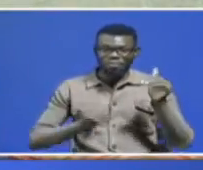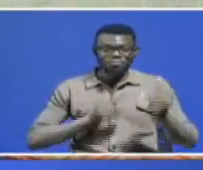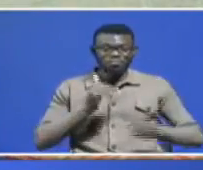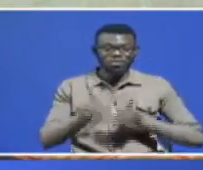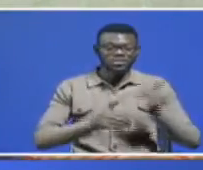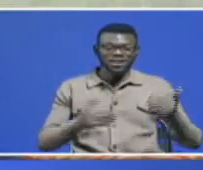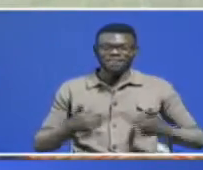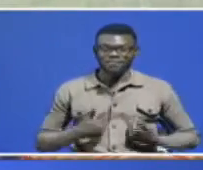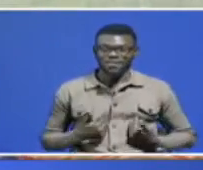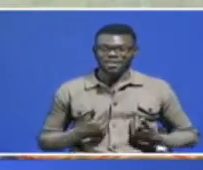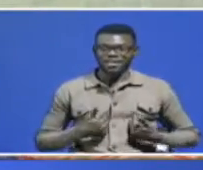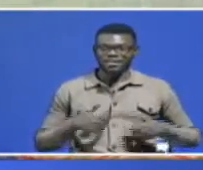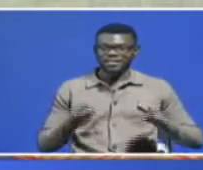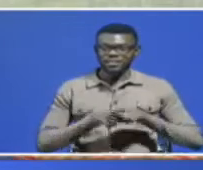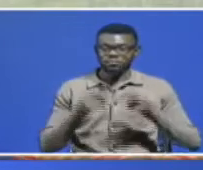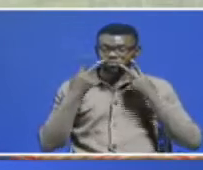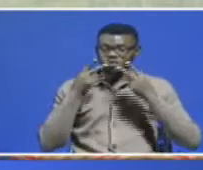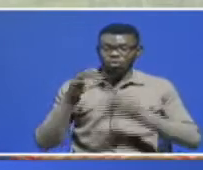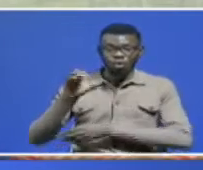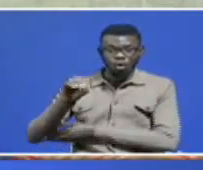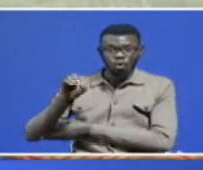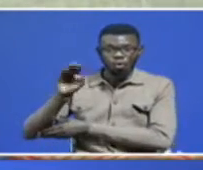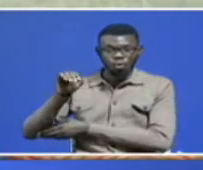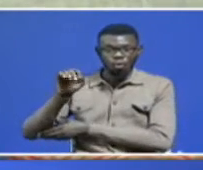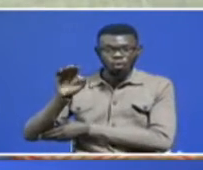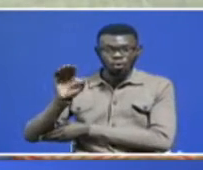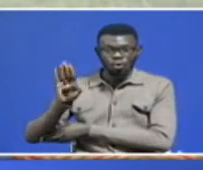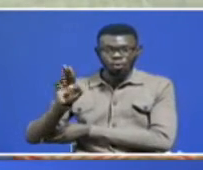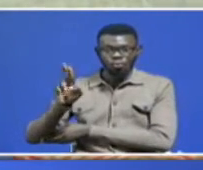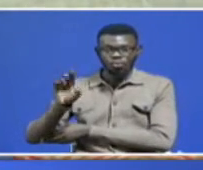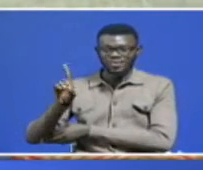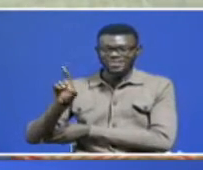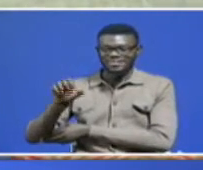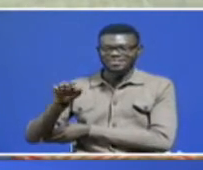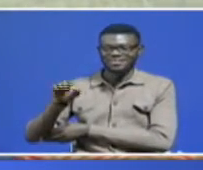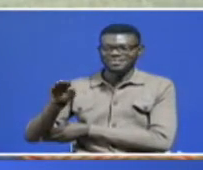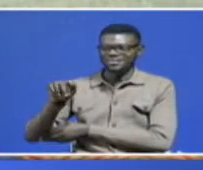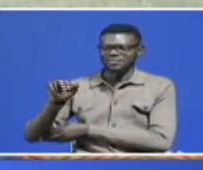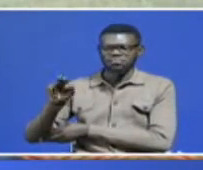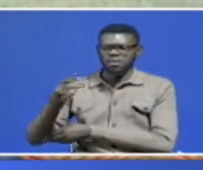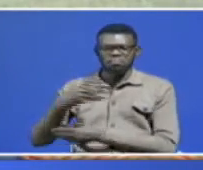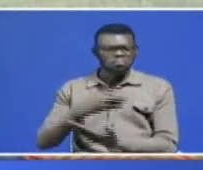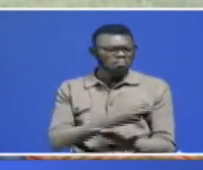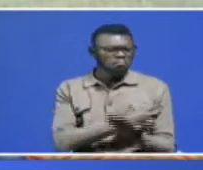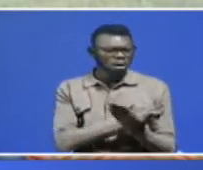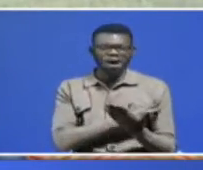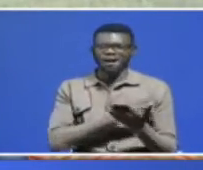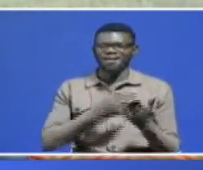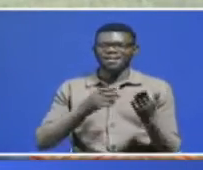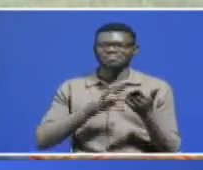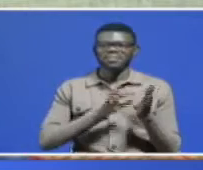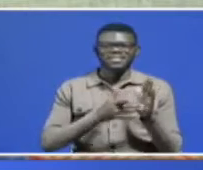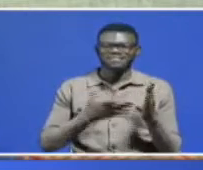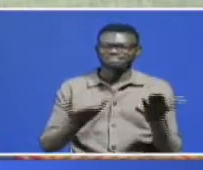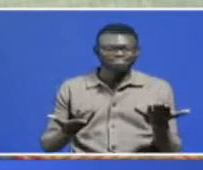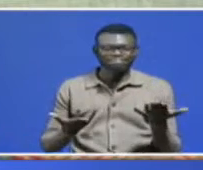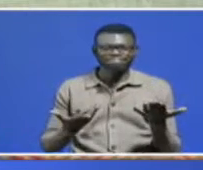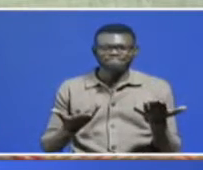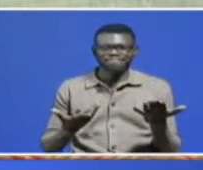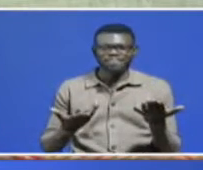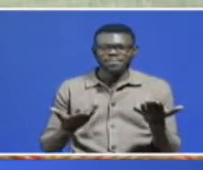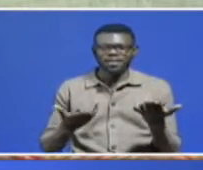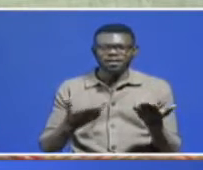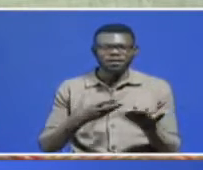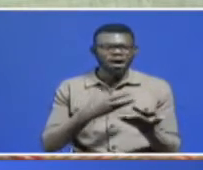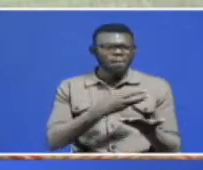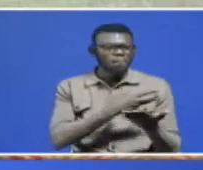appointment. And if you look at the Ombudsman, the powers that are given to Ombudsman, it's not the powers that would water down the powers